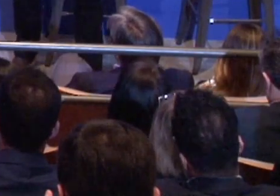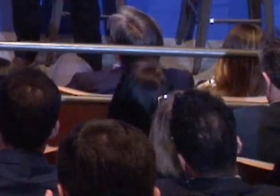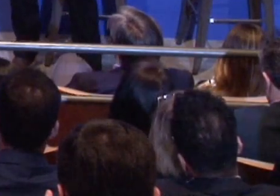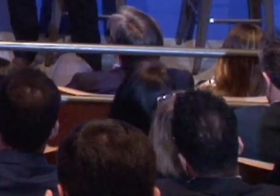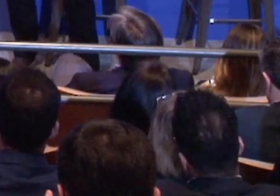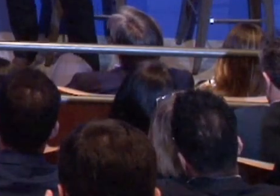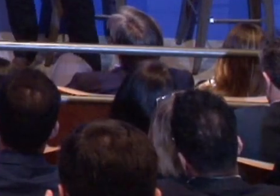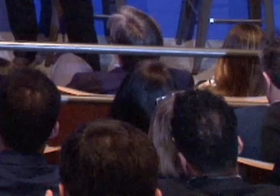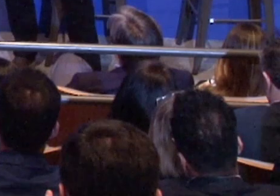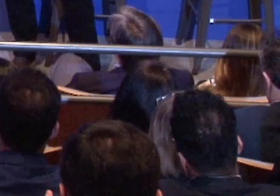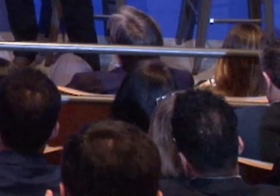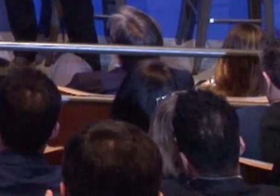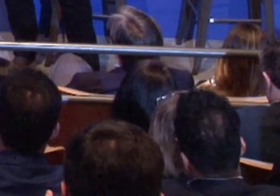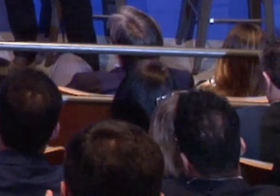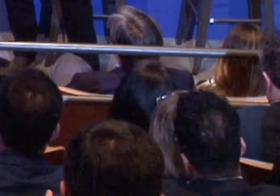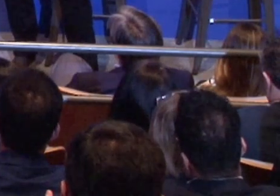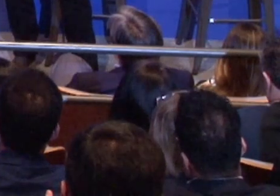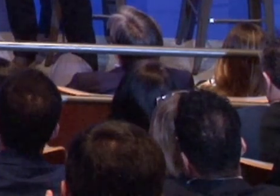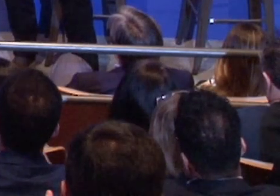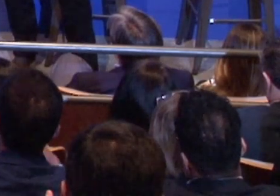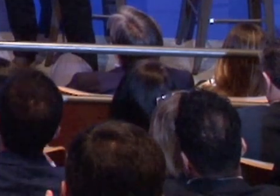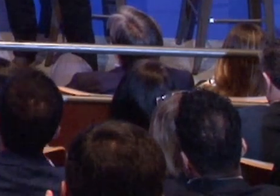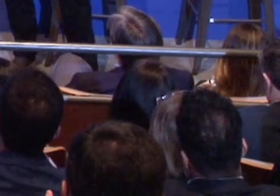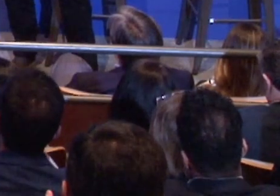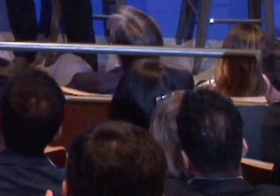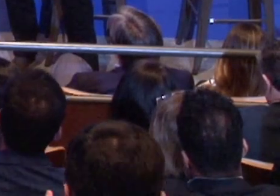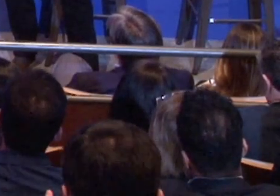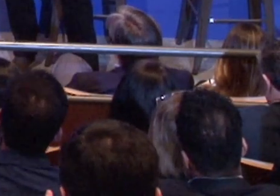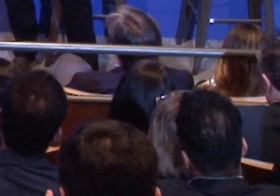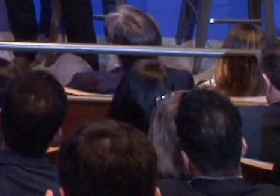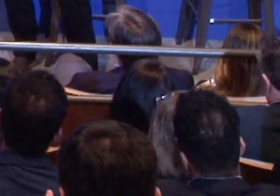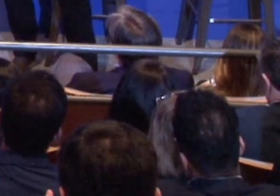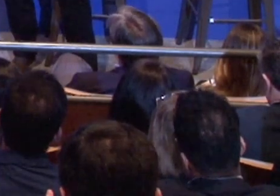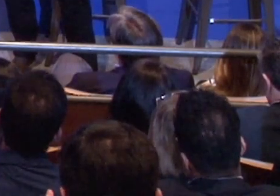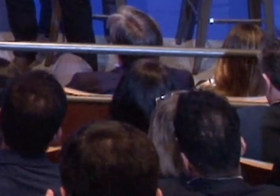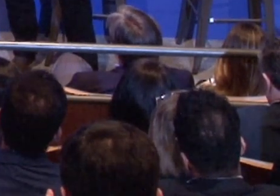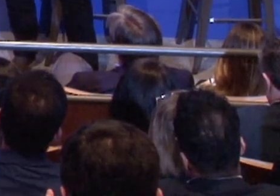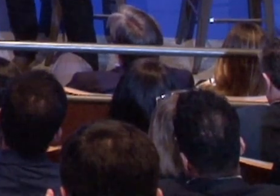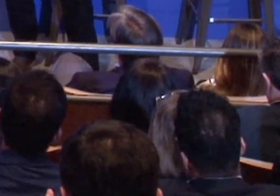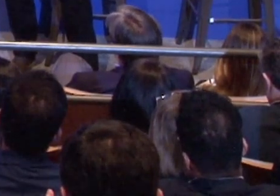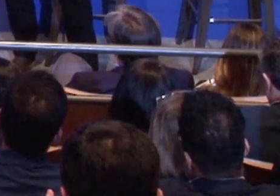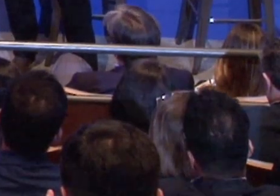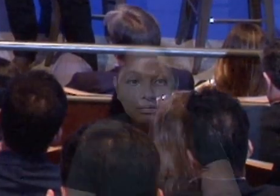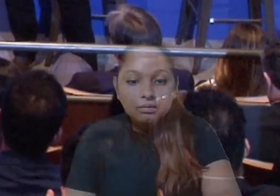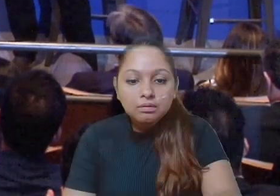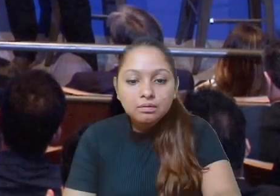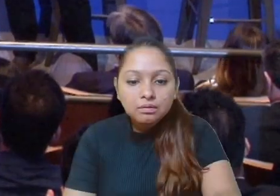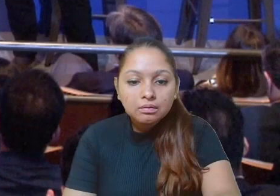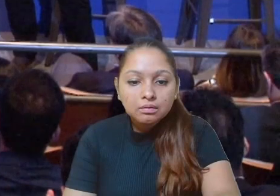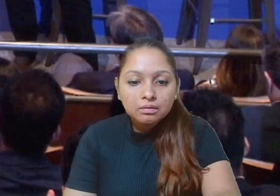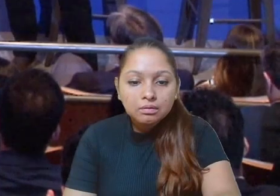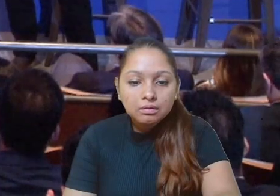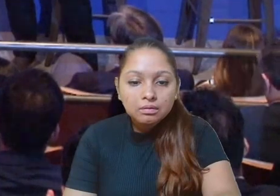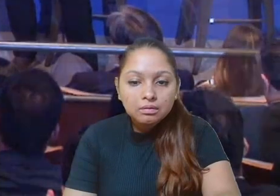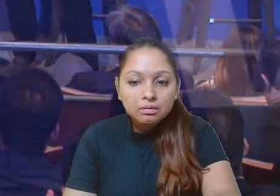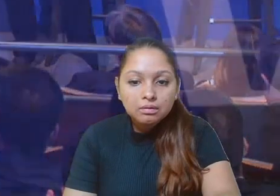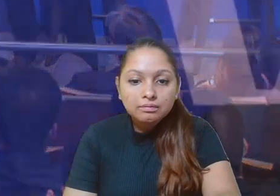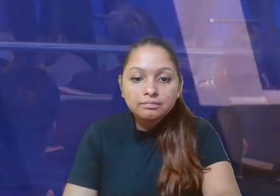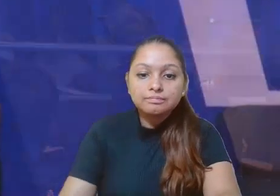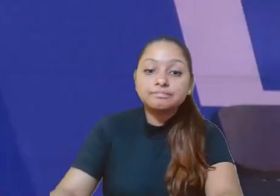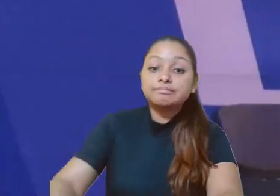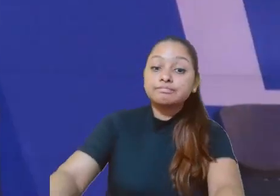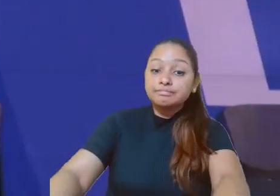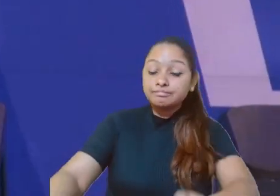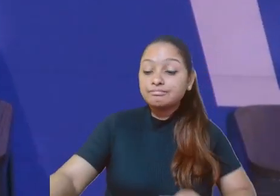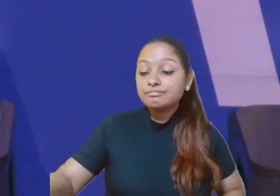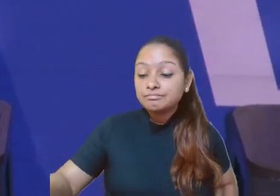complement, I mentioned something that Guy said before, the nature of our business go through deep tech.